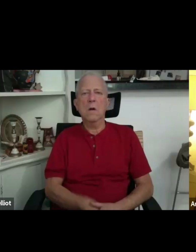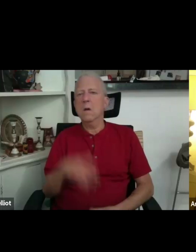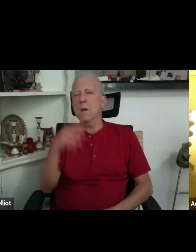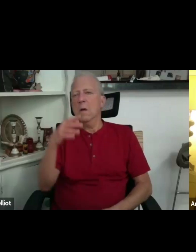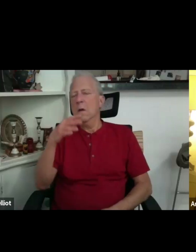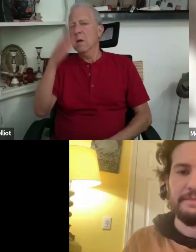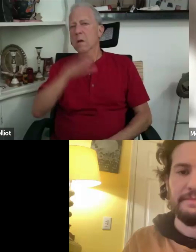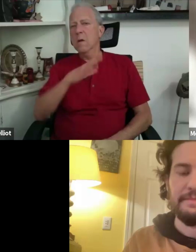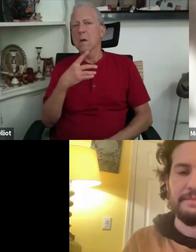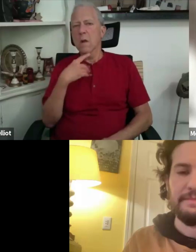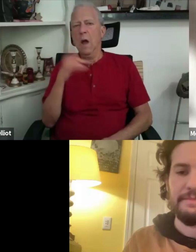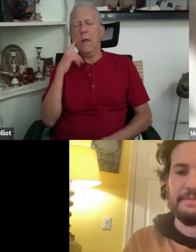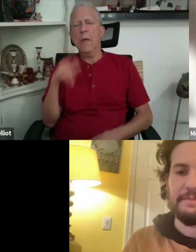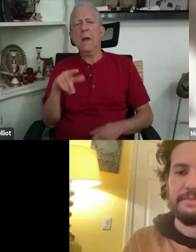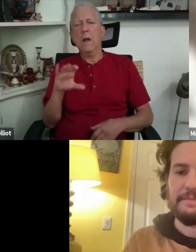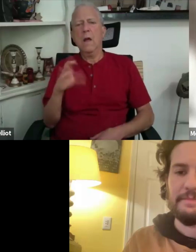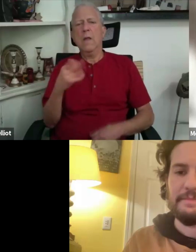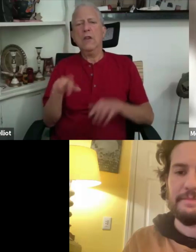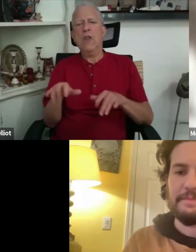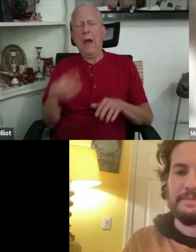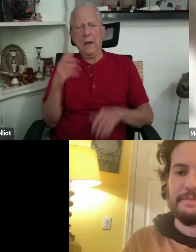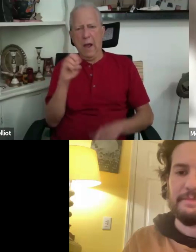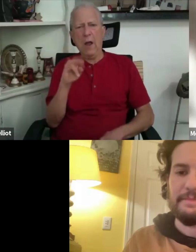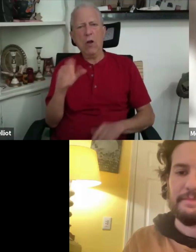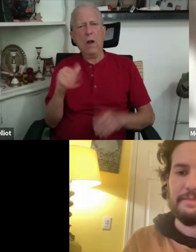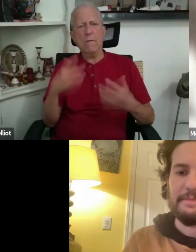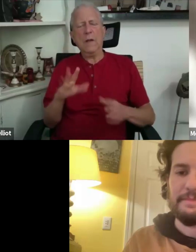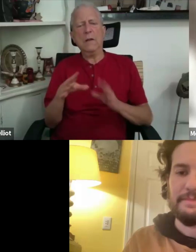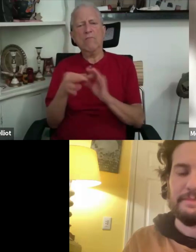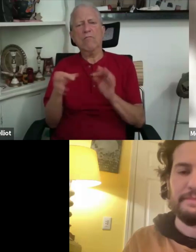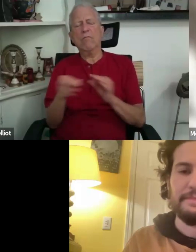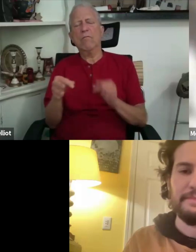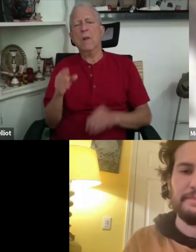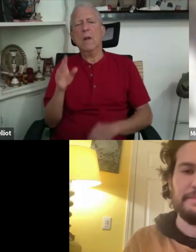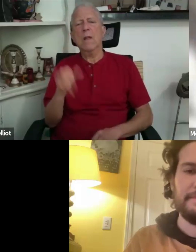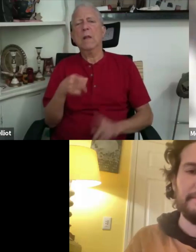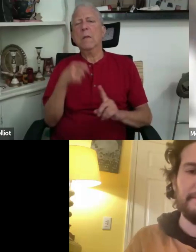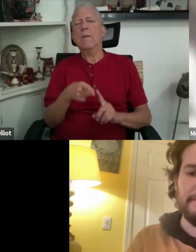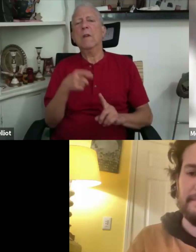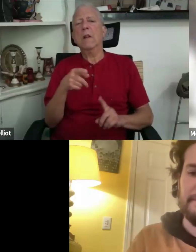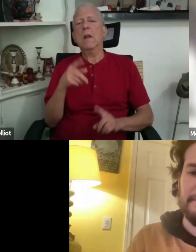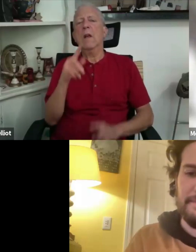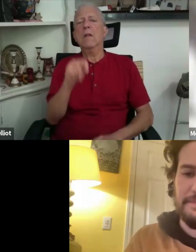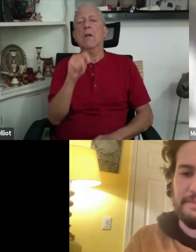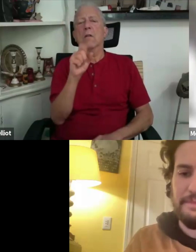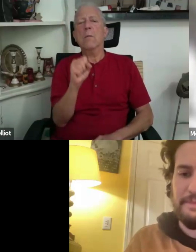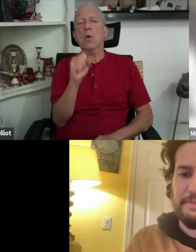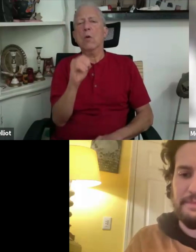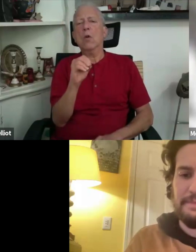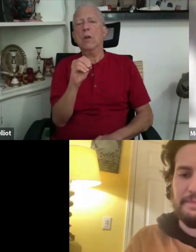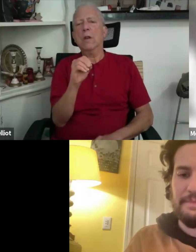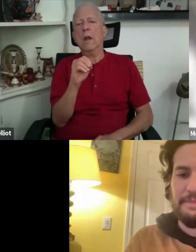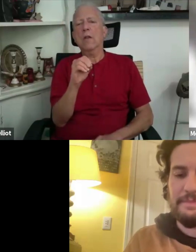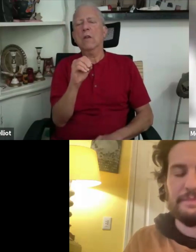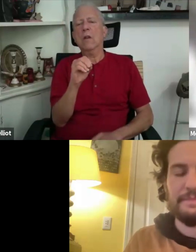addressed in the chat by Erica as well, that specifically the terrorist supporting organization